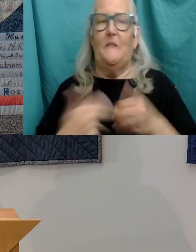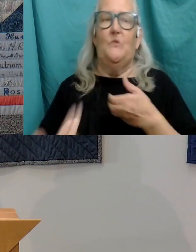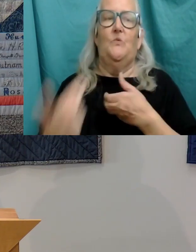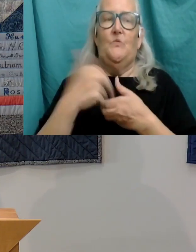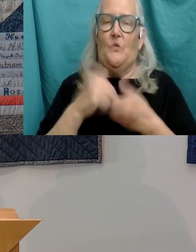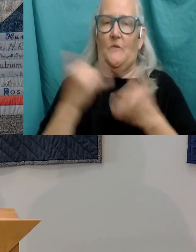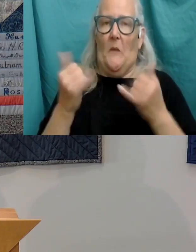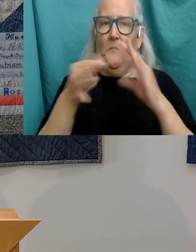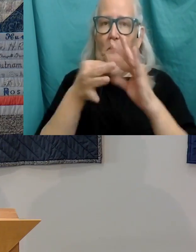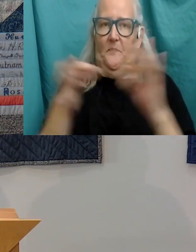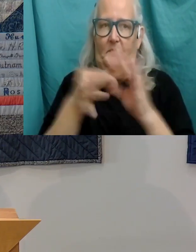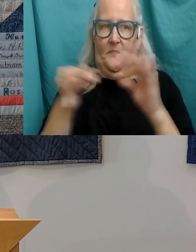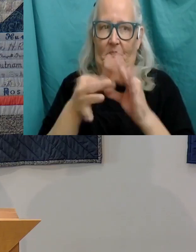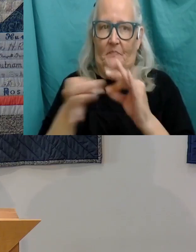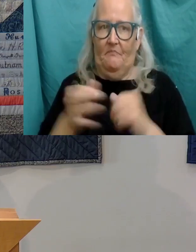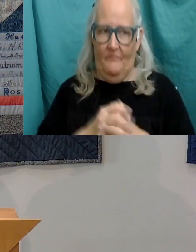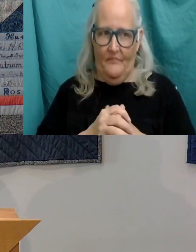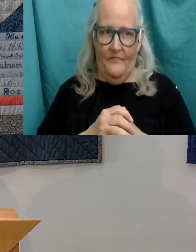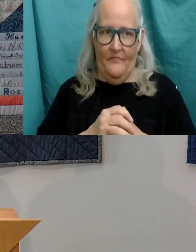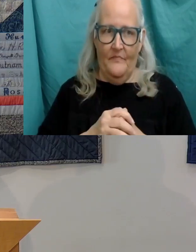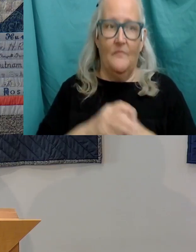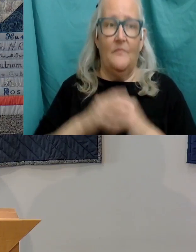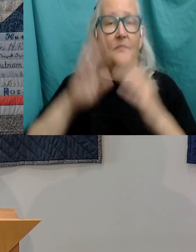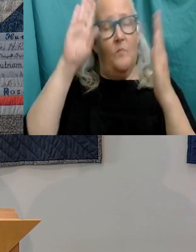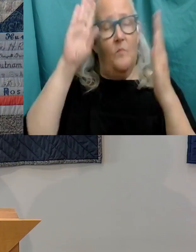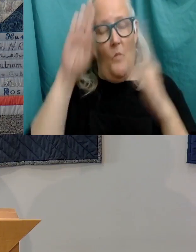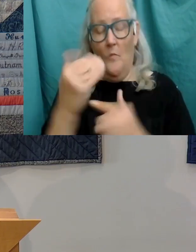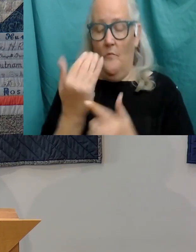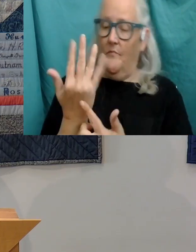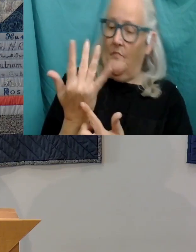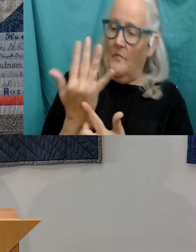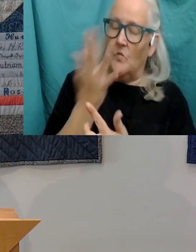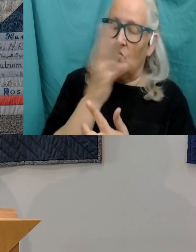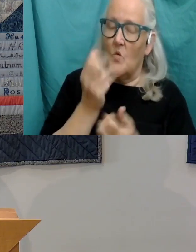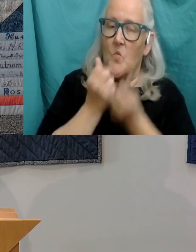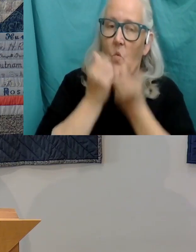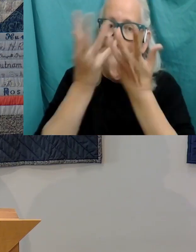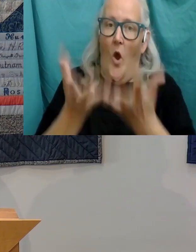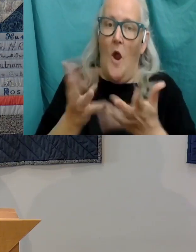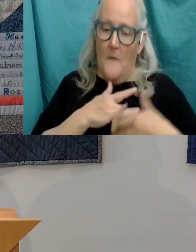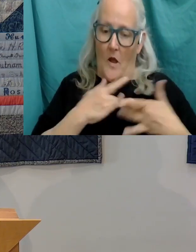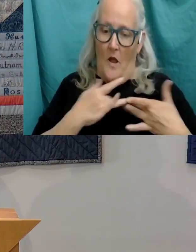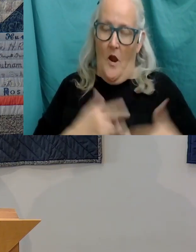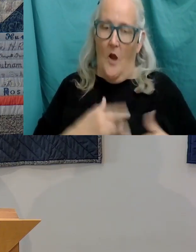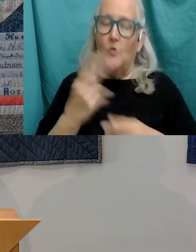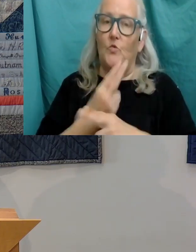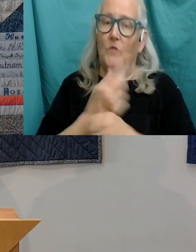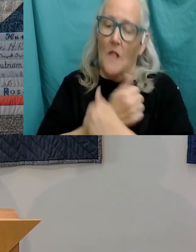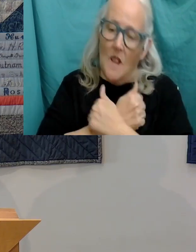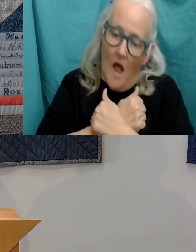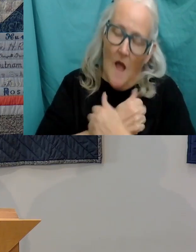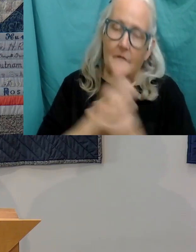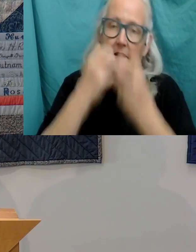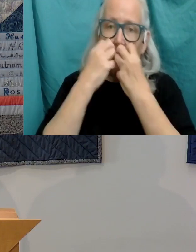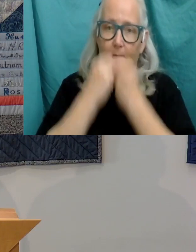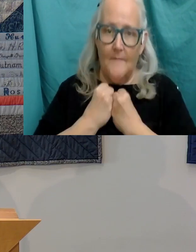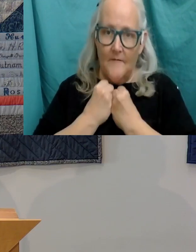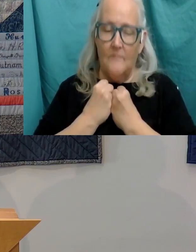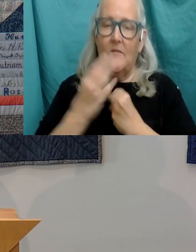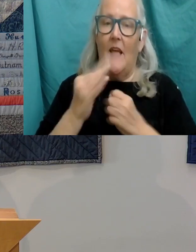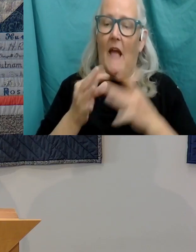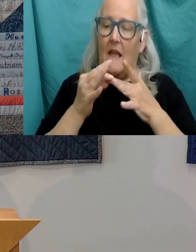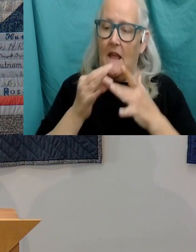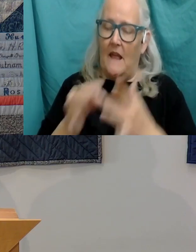screen. May this light warm our hearts with love and caring and guide us in the ways